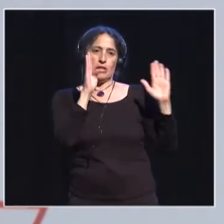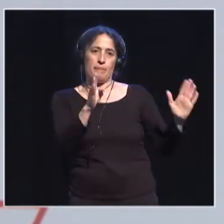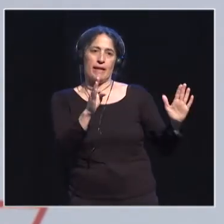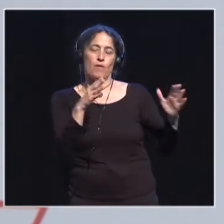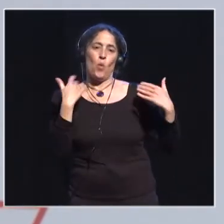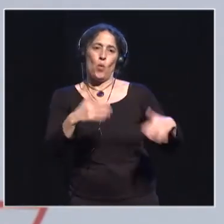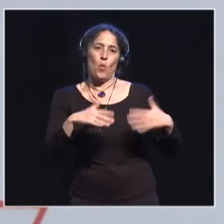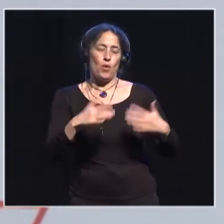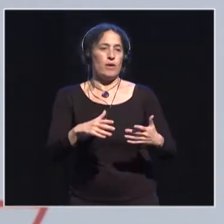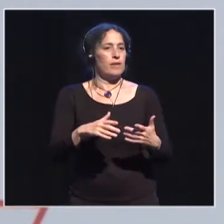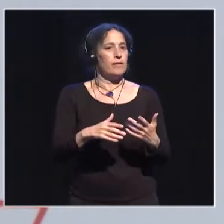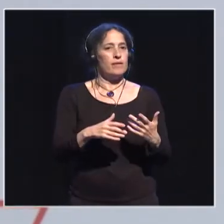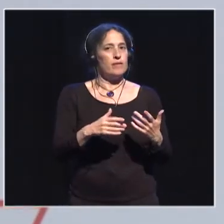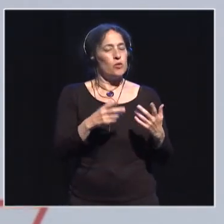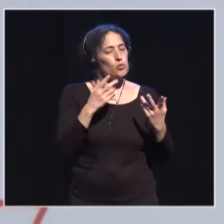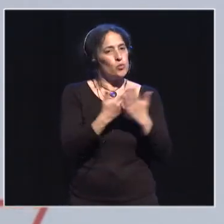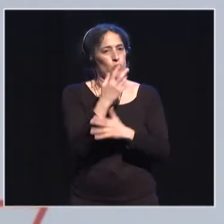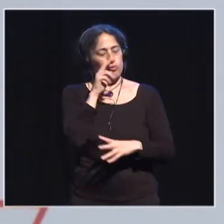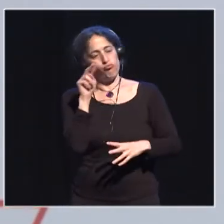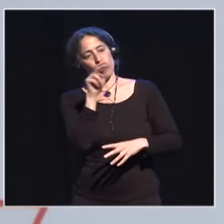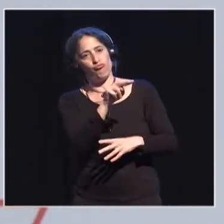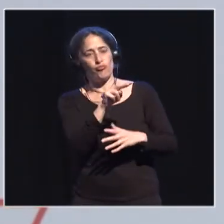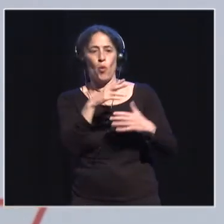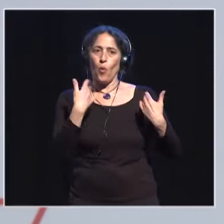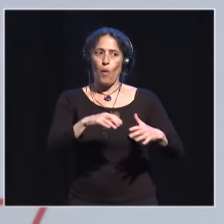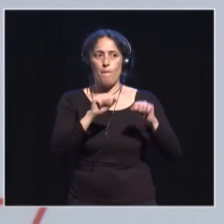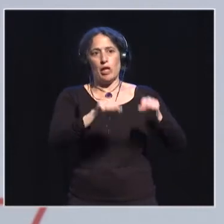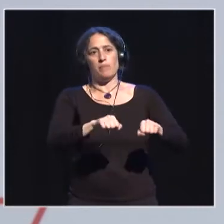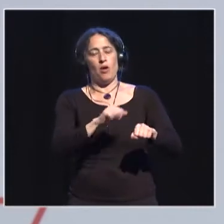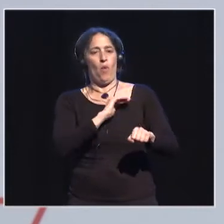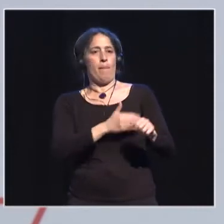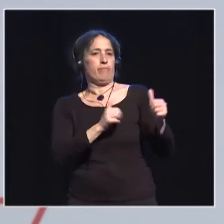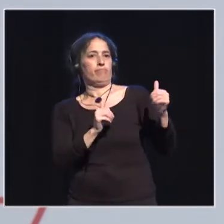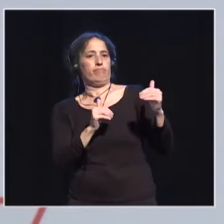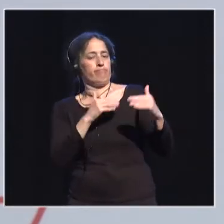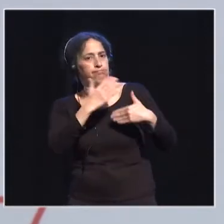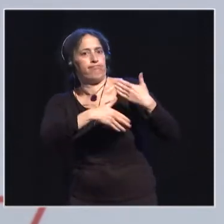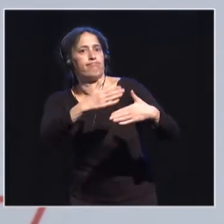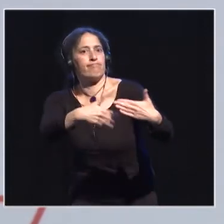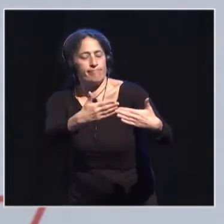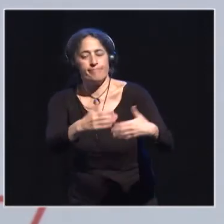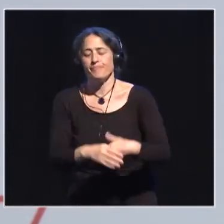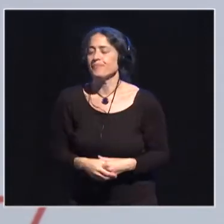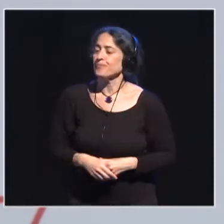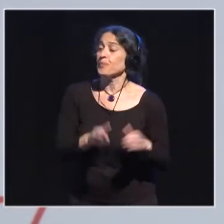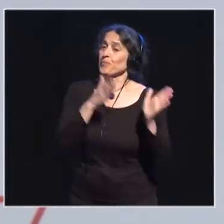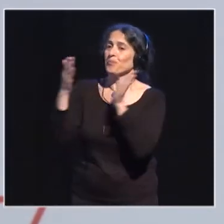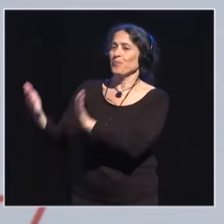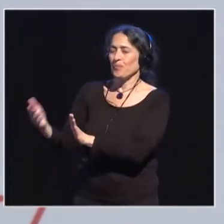bringing other points of view to the table. And I want to go back to the question of venture capital, but not just venture